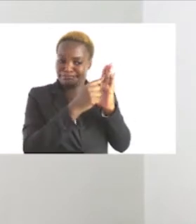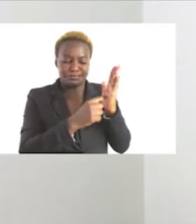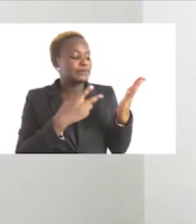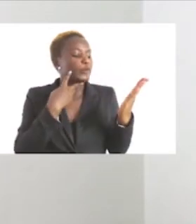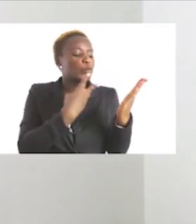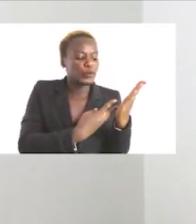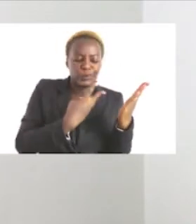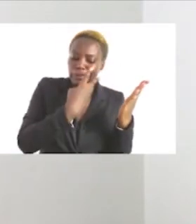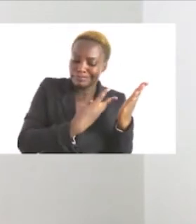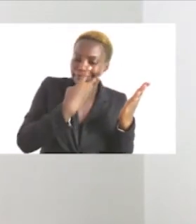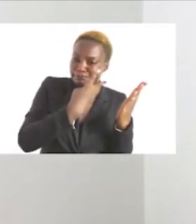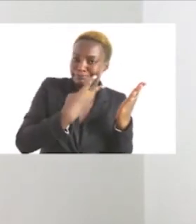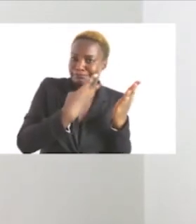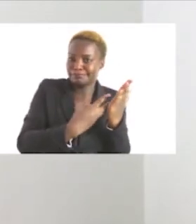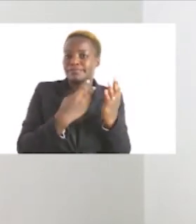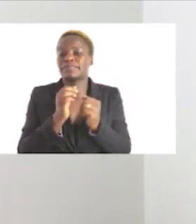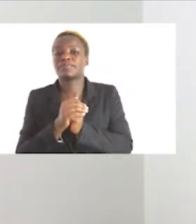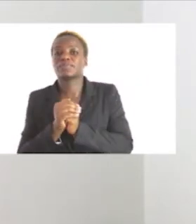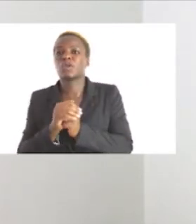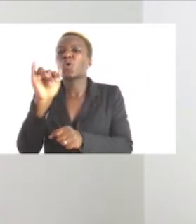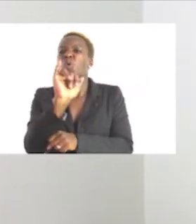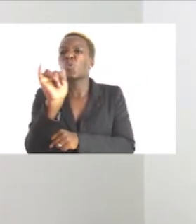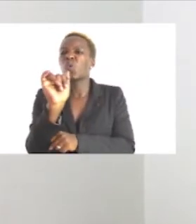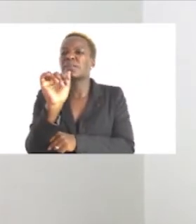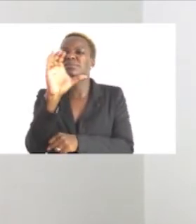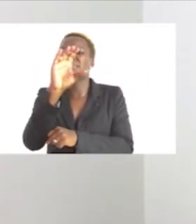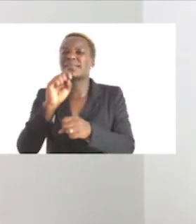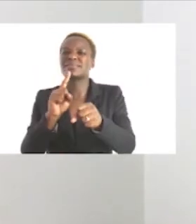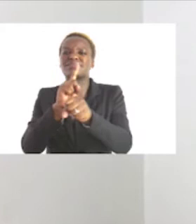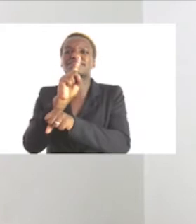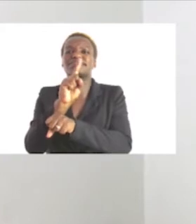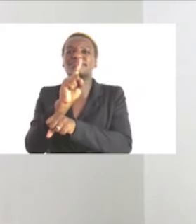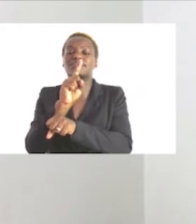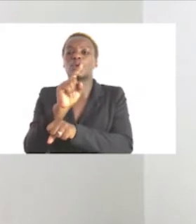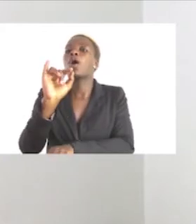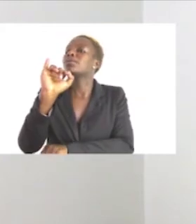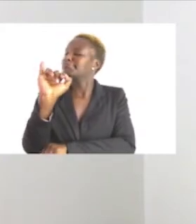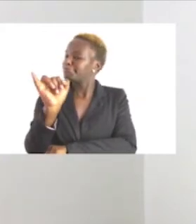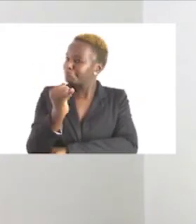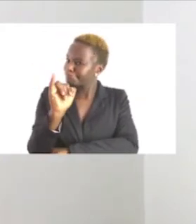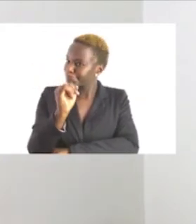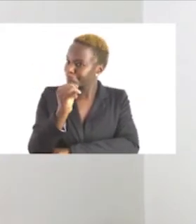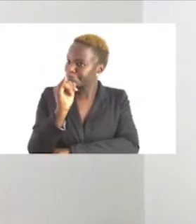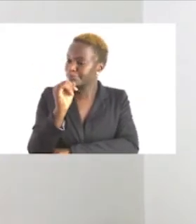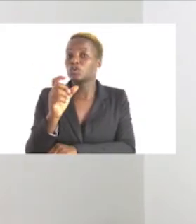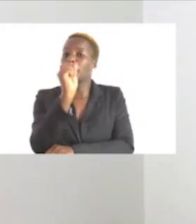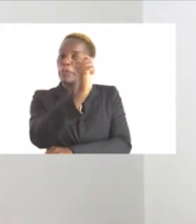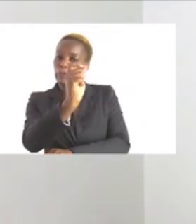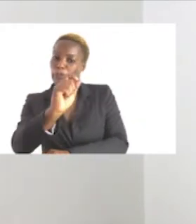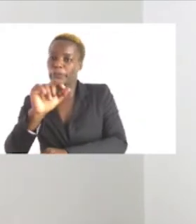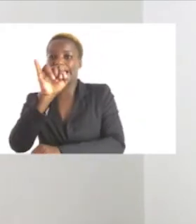to answer the questions. So what do you think is the first month of the year? It's January, so you have to write